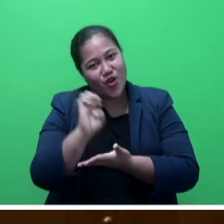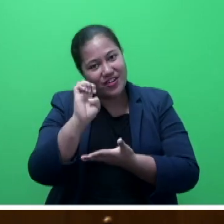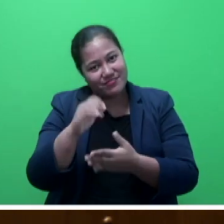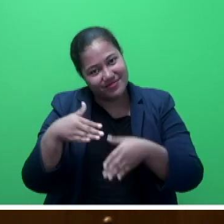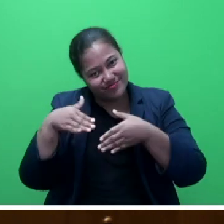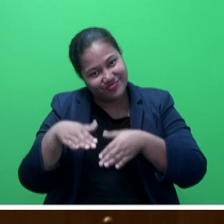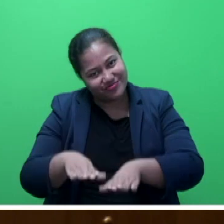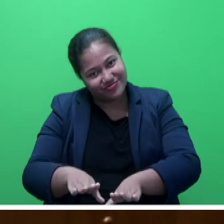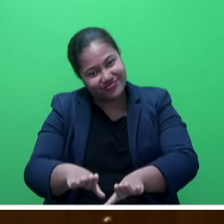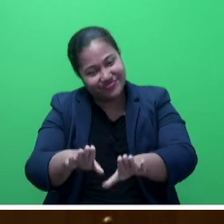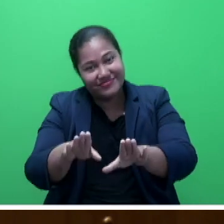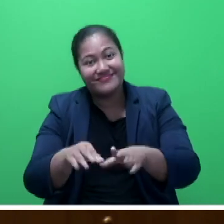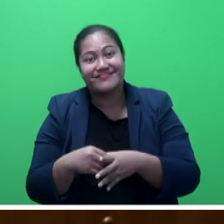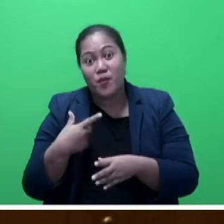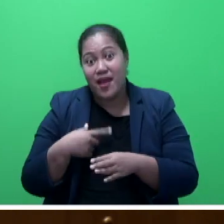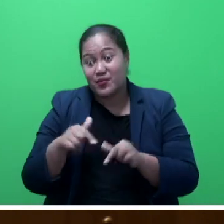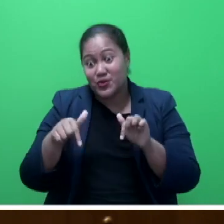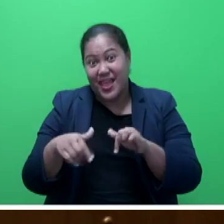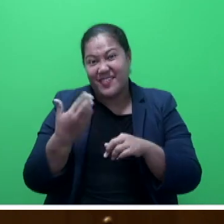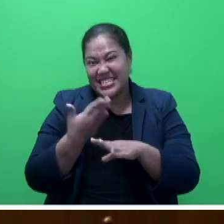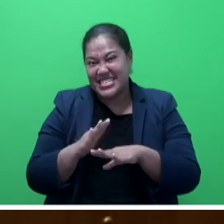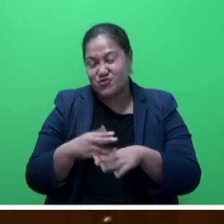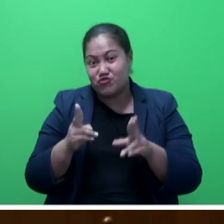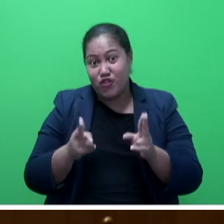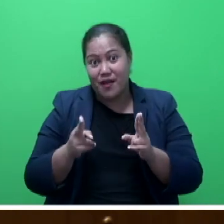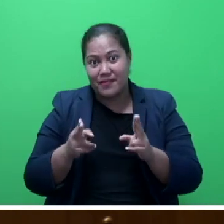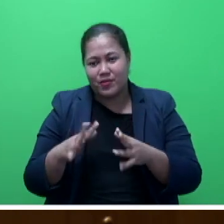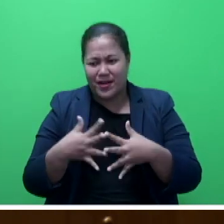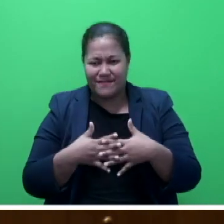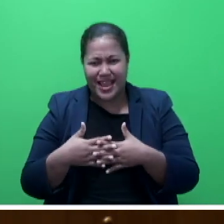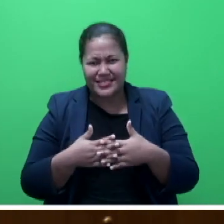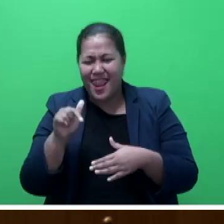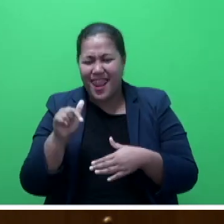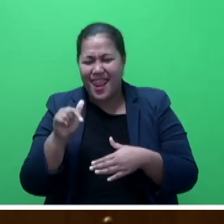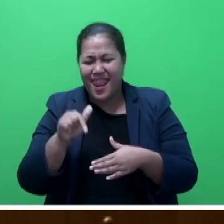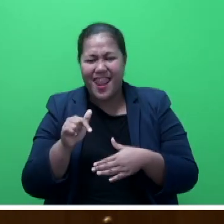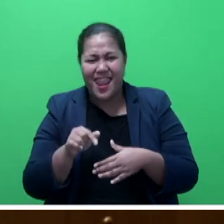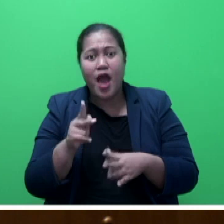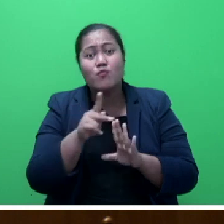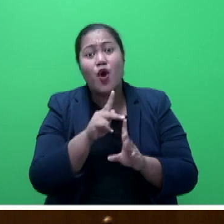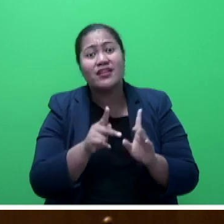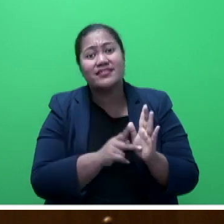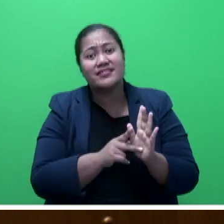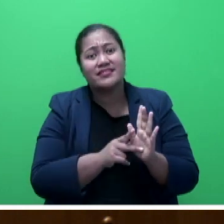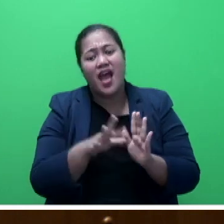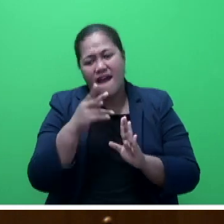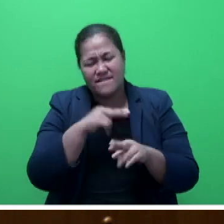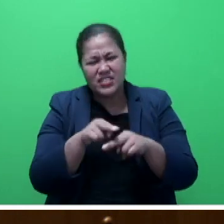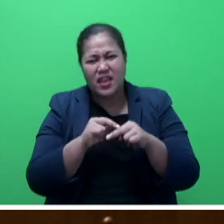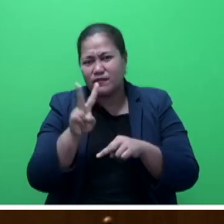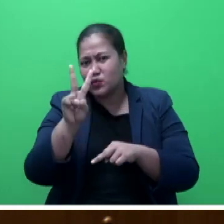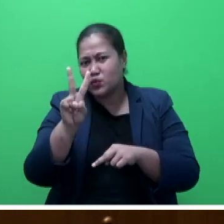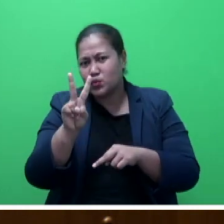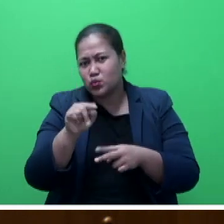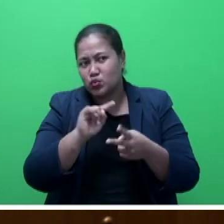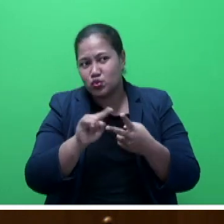In this new era of flexible fiscal policy, Fiji has choices: fall behind or